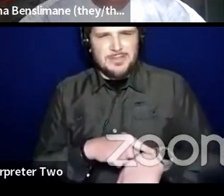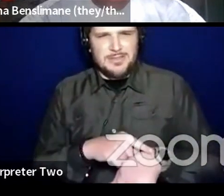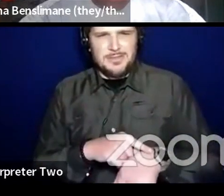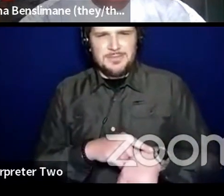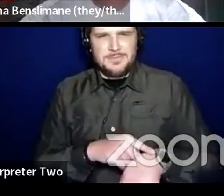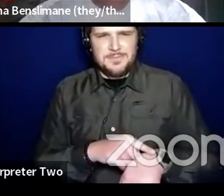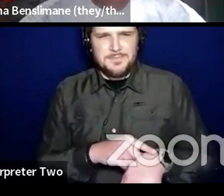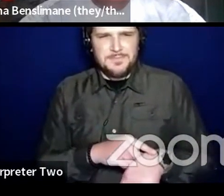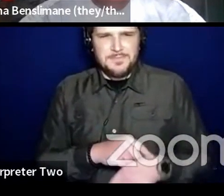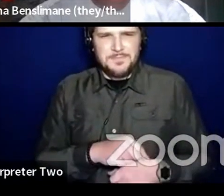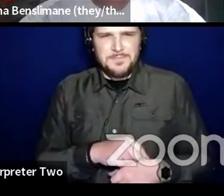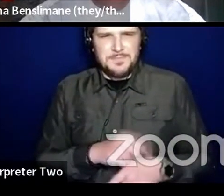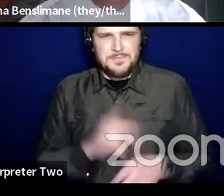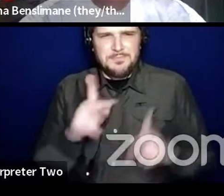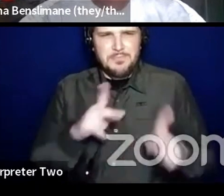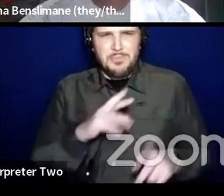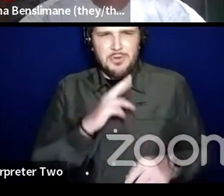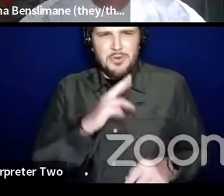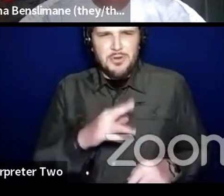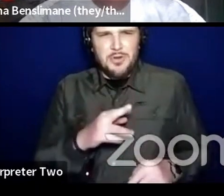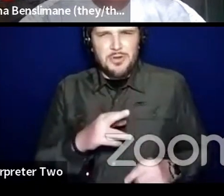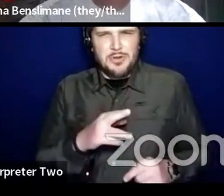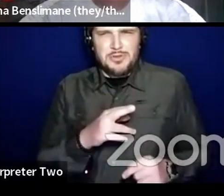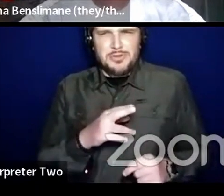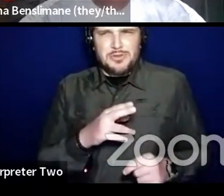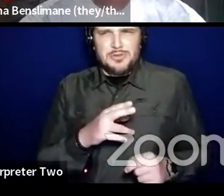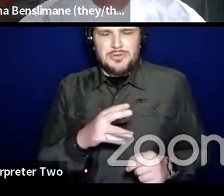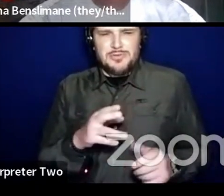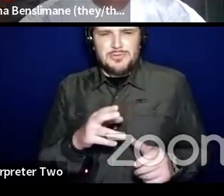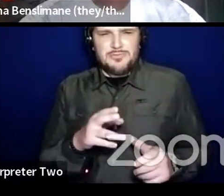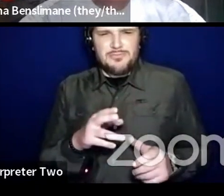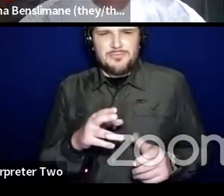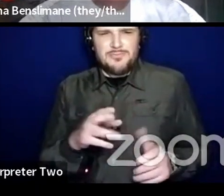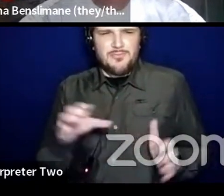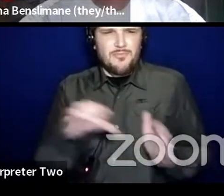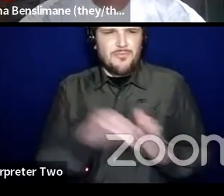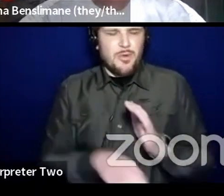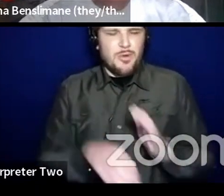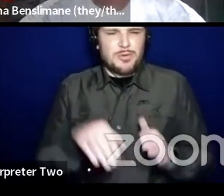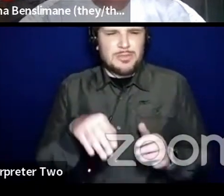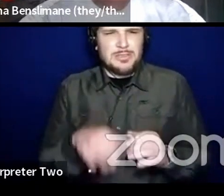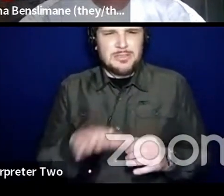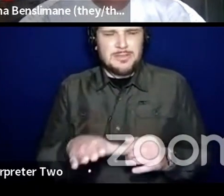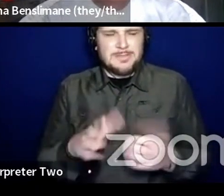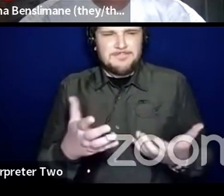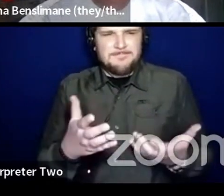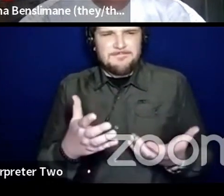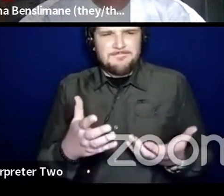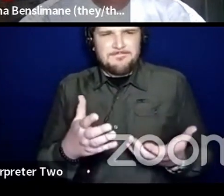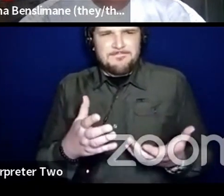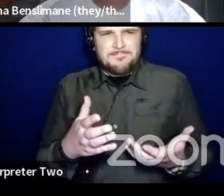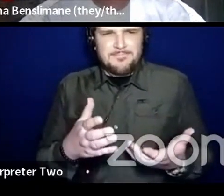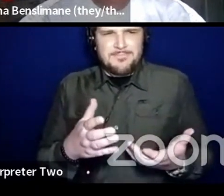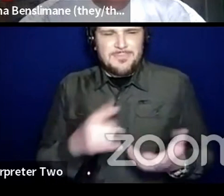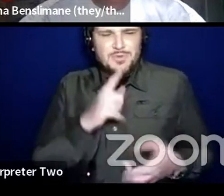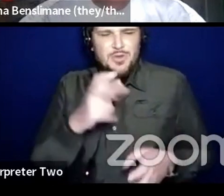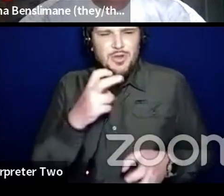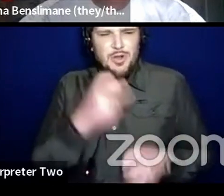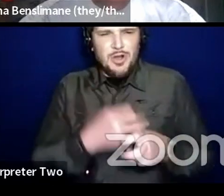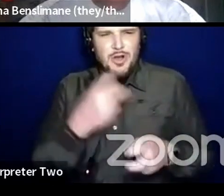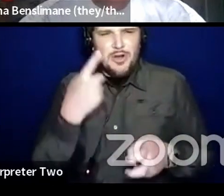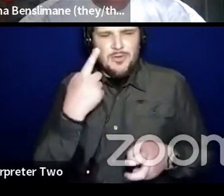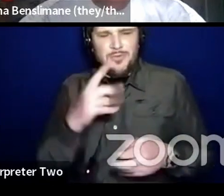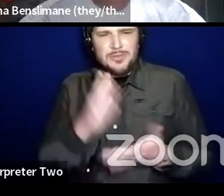when people are kind of forced into those contexts, it's really hard, and there aren't a lot of witnesses. And having